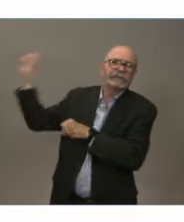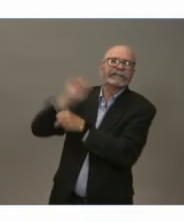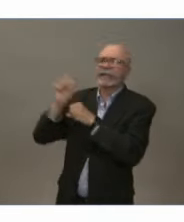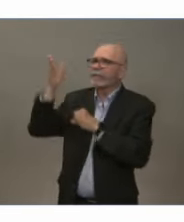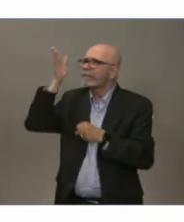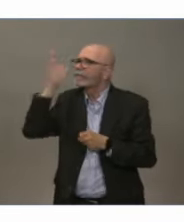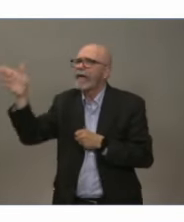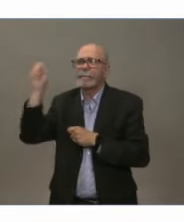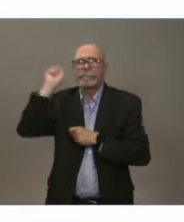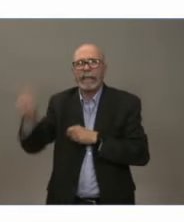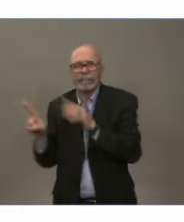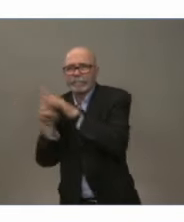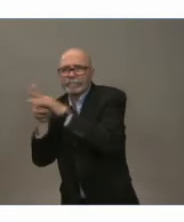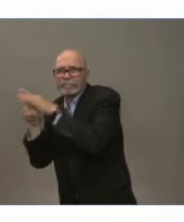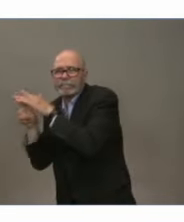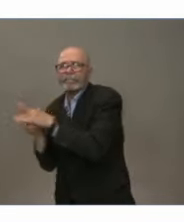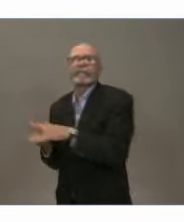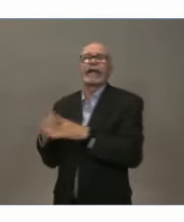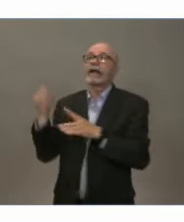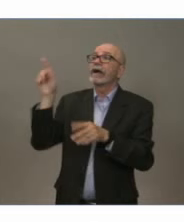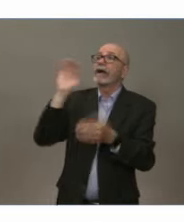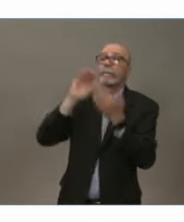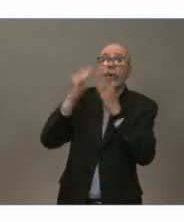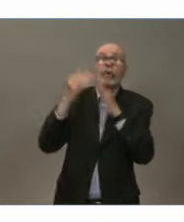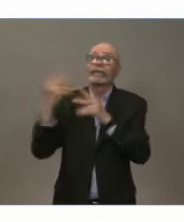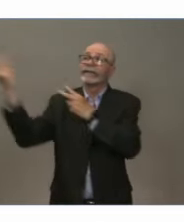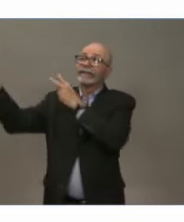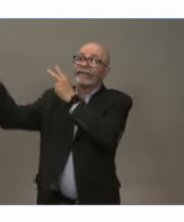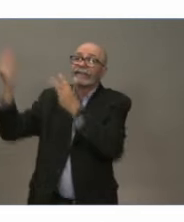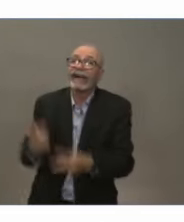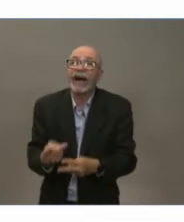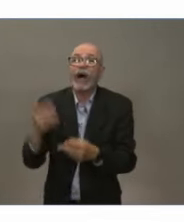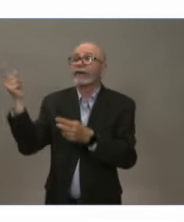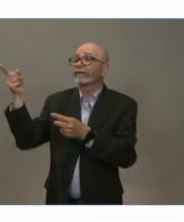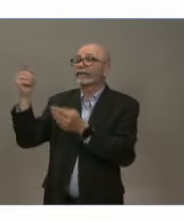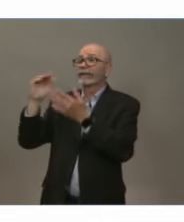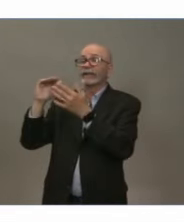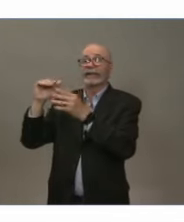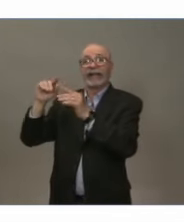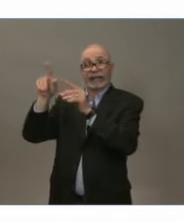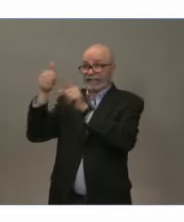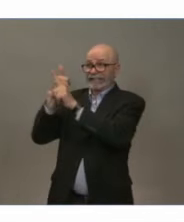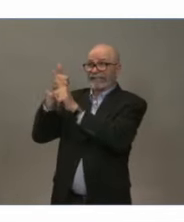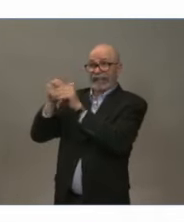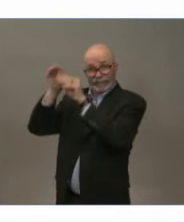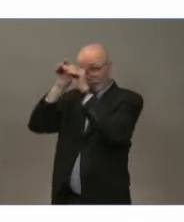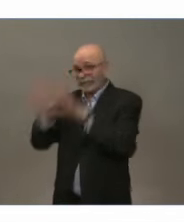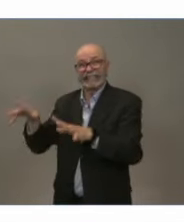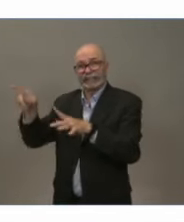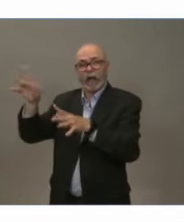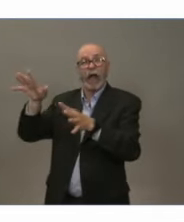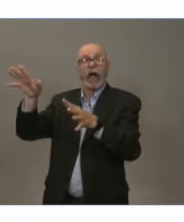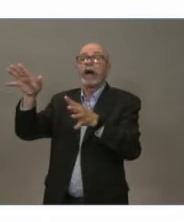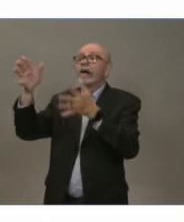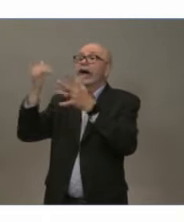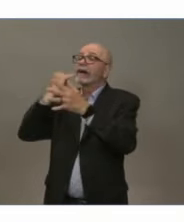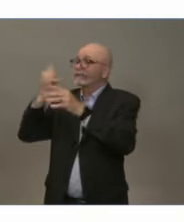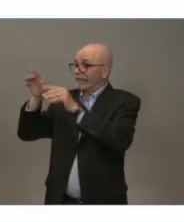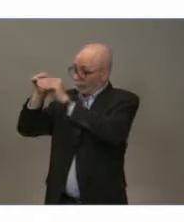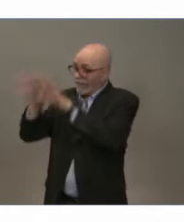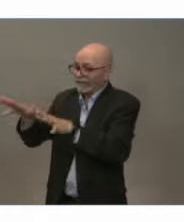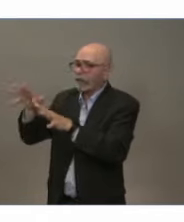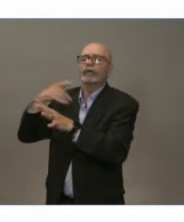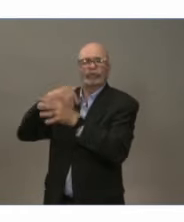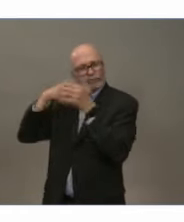communities. If we can control and limit community spread, that is critical to minimizing the opportunity